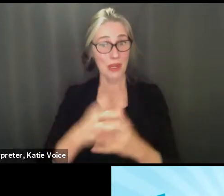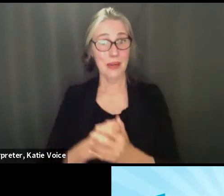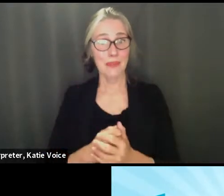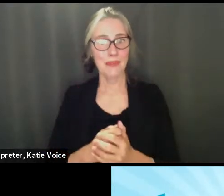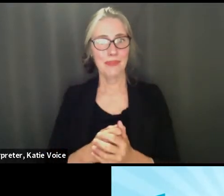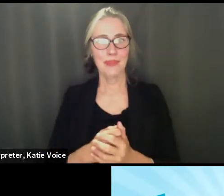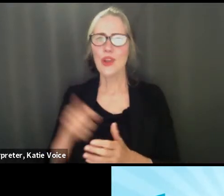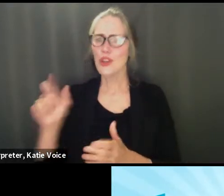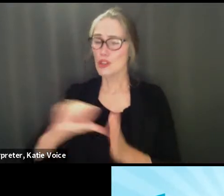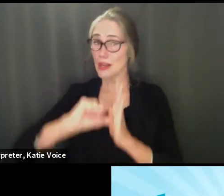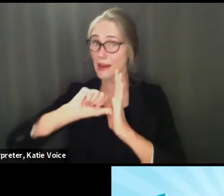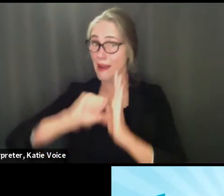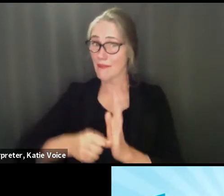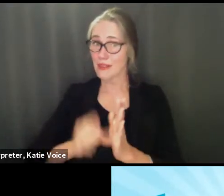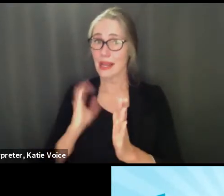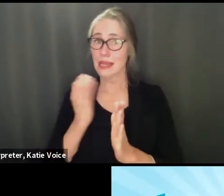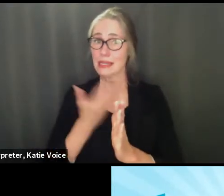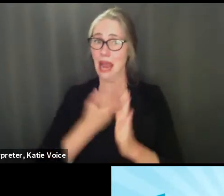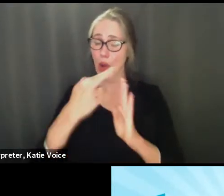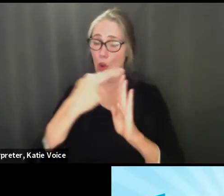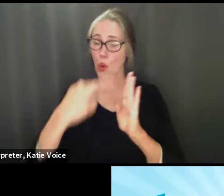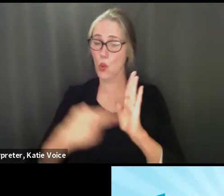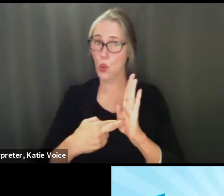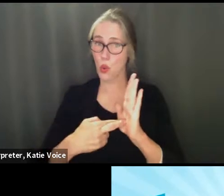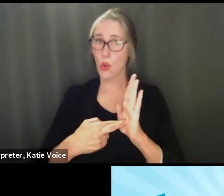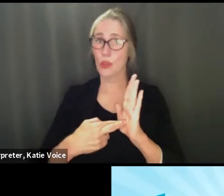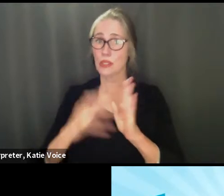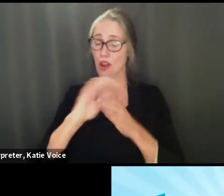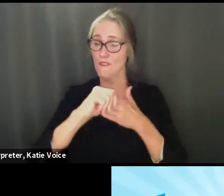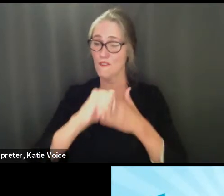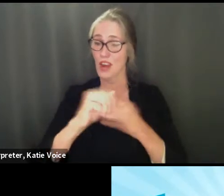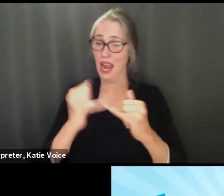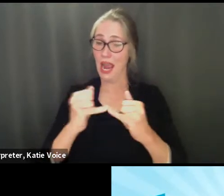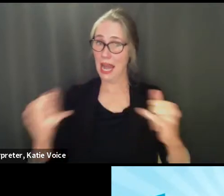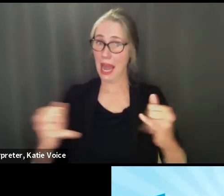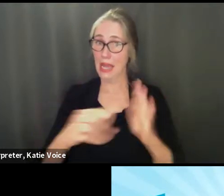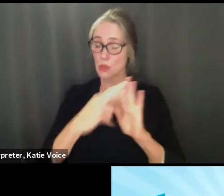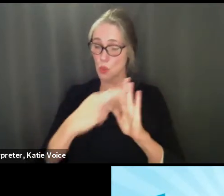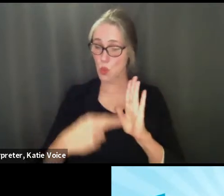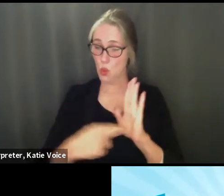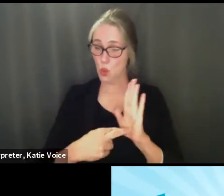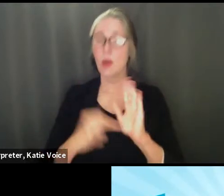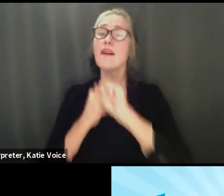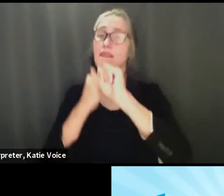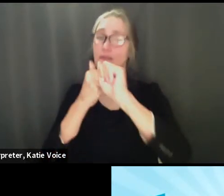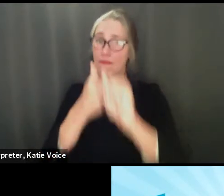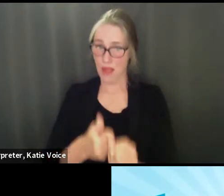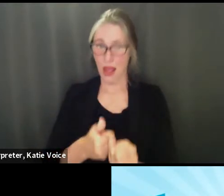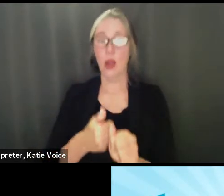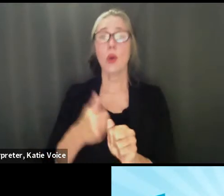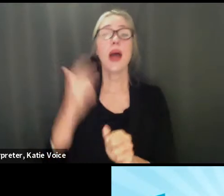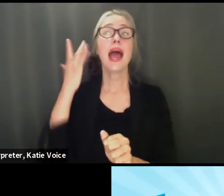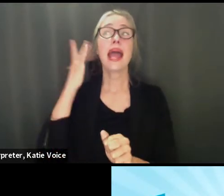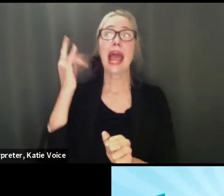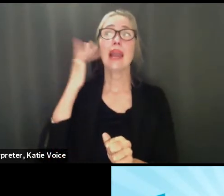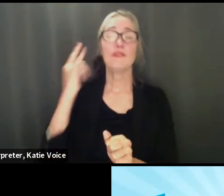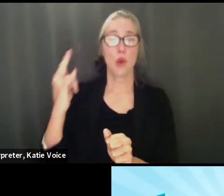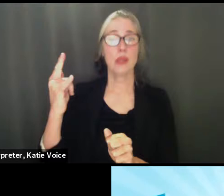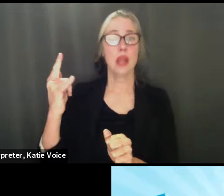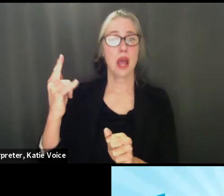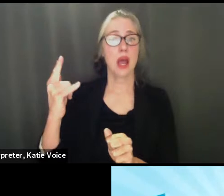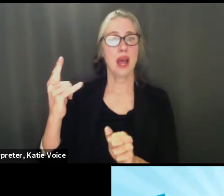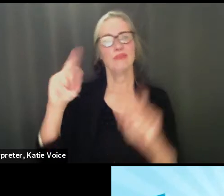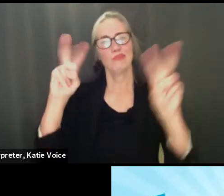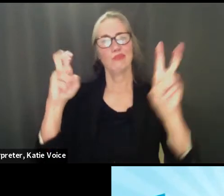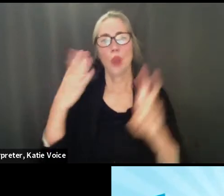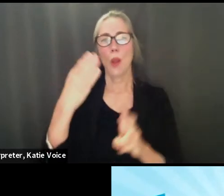the guidelines that we're putting out, the regulations, all of it is based on the blueprint for live events. That's what we're